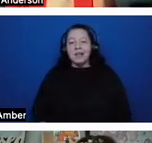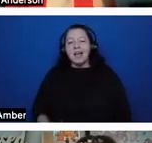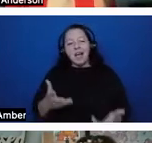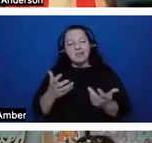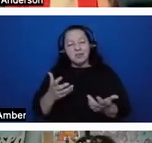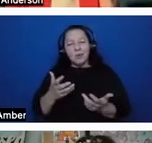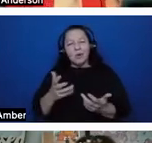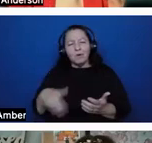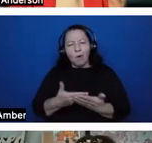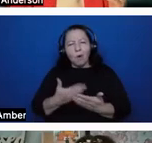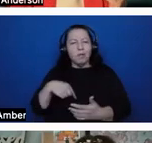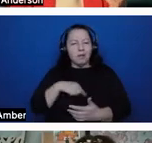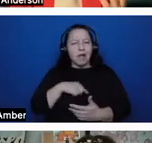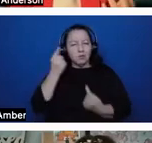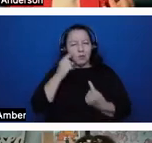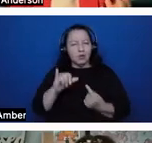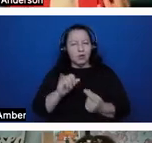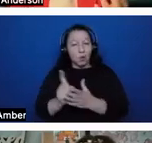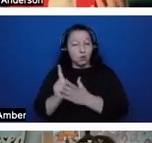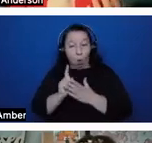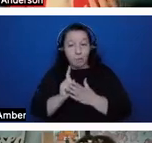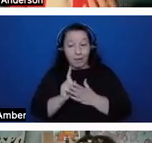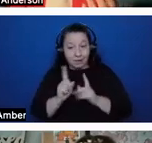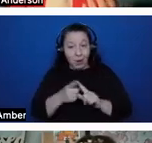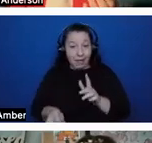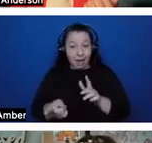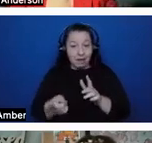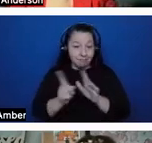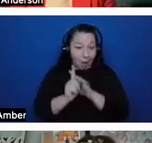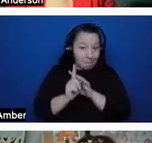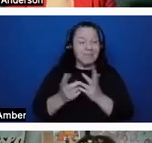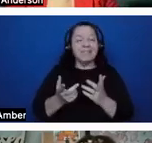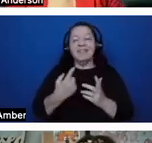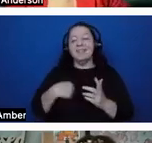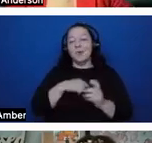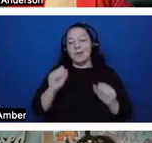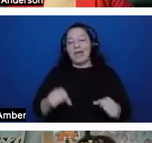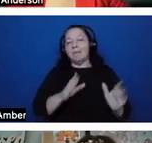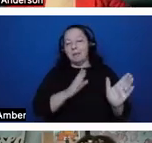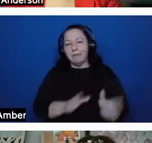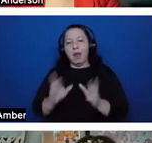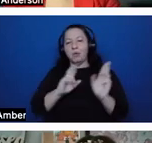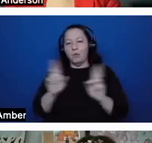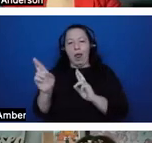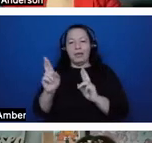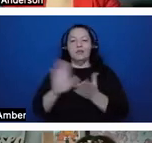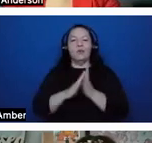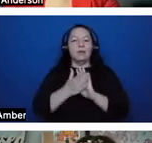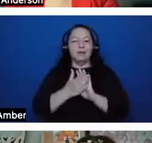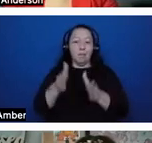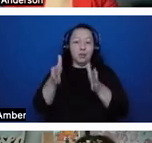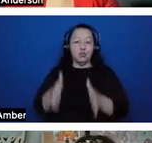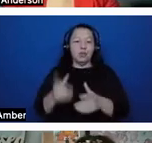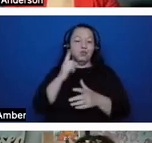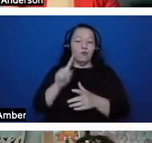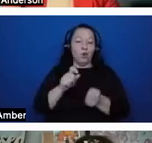consider these moments so that we are prepared to be an agent of change. I don't think we need to go